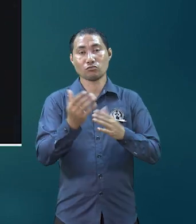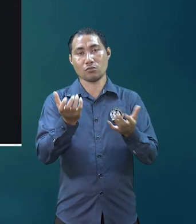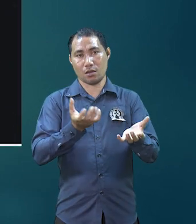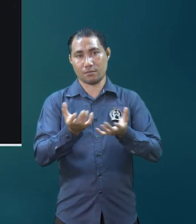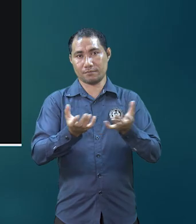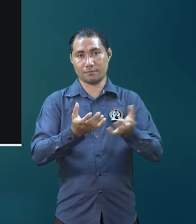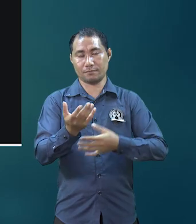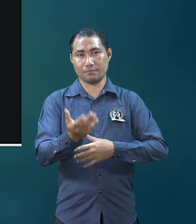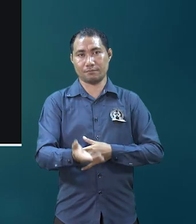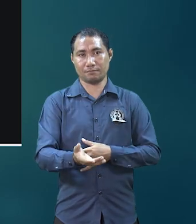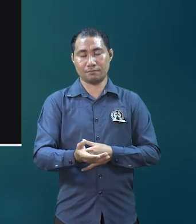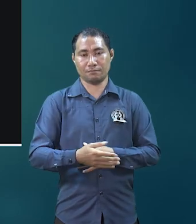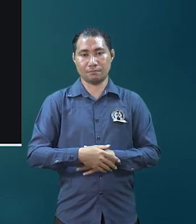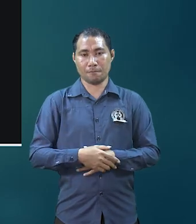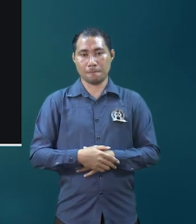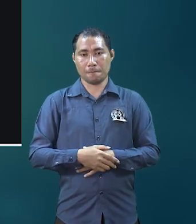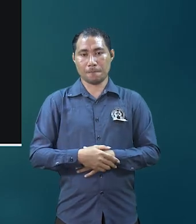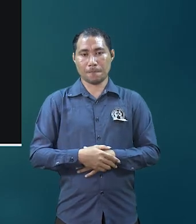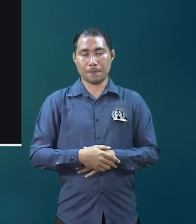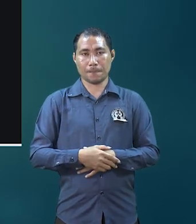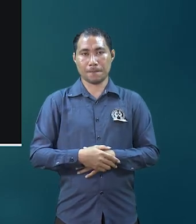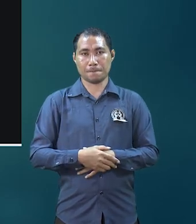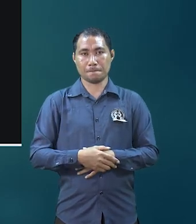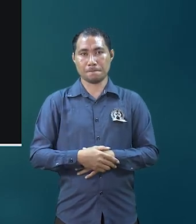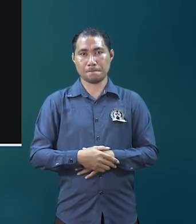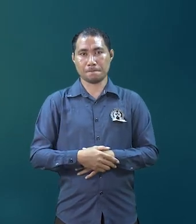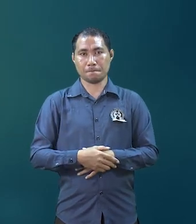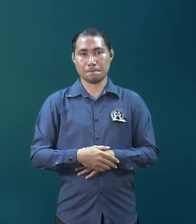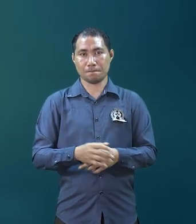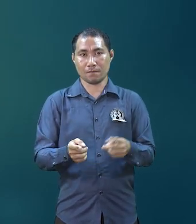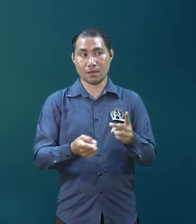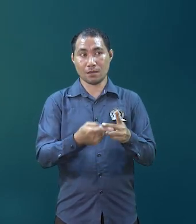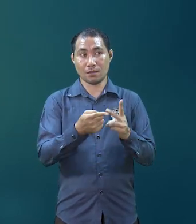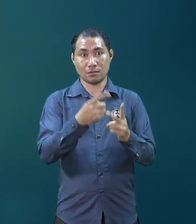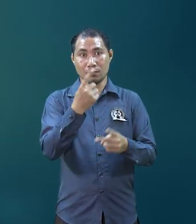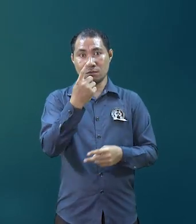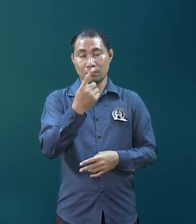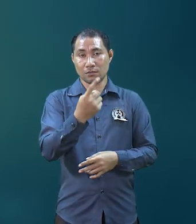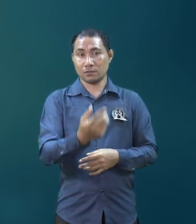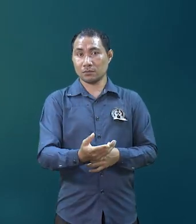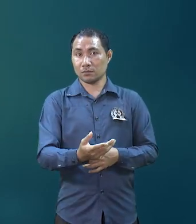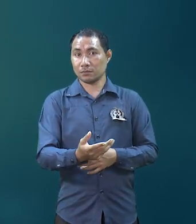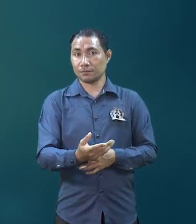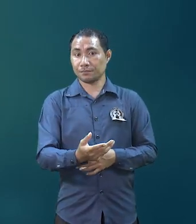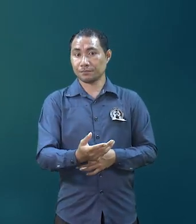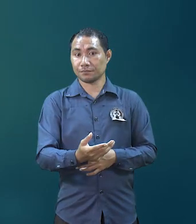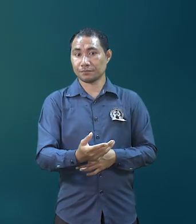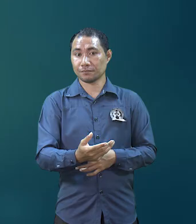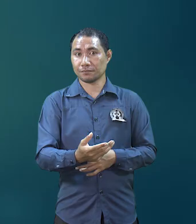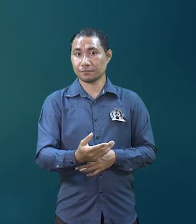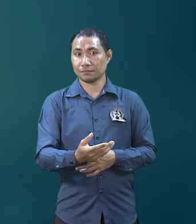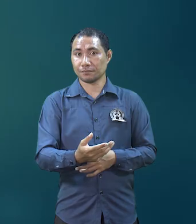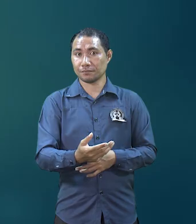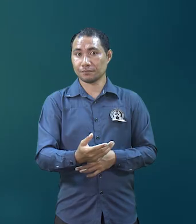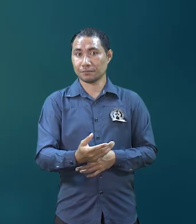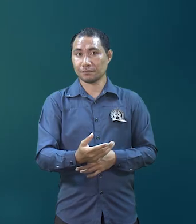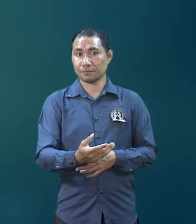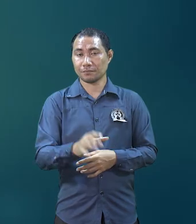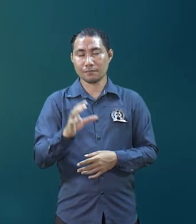Another one. hair restraint,